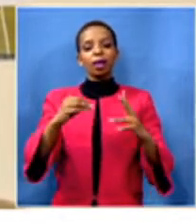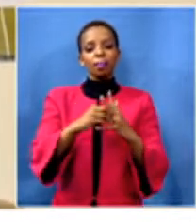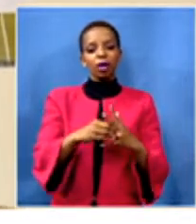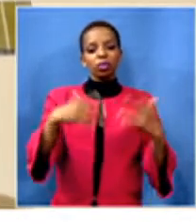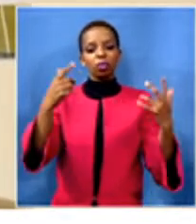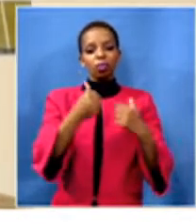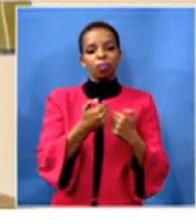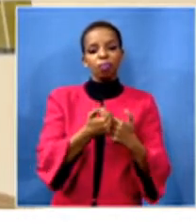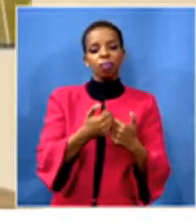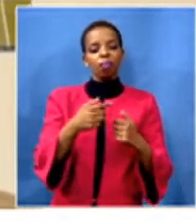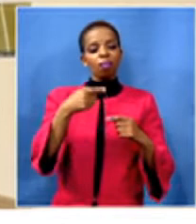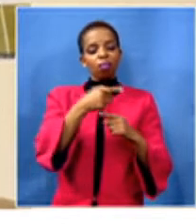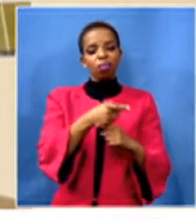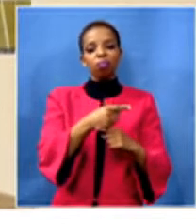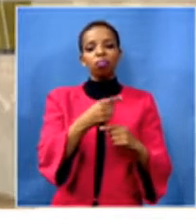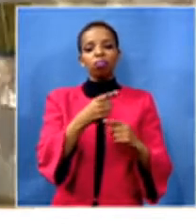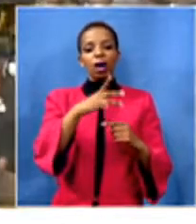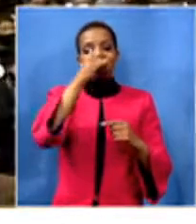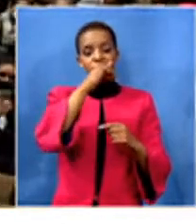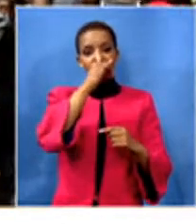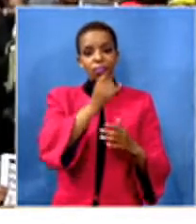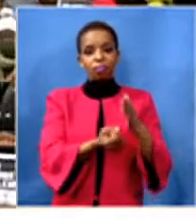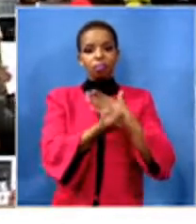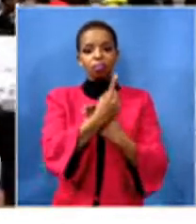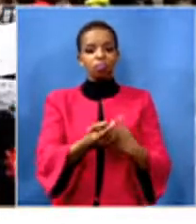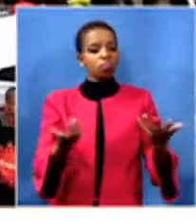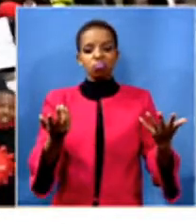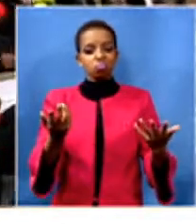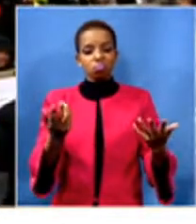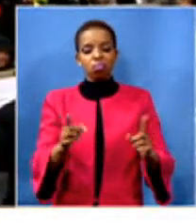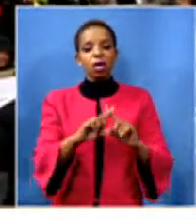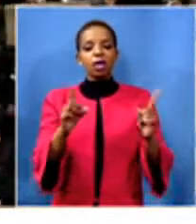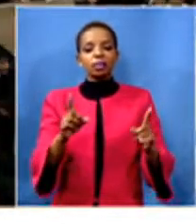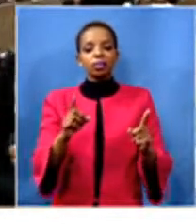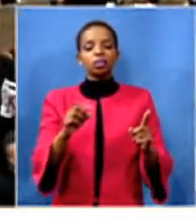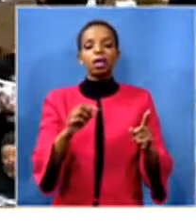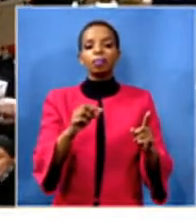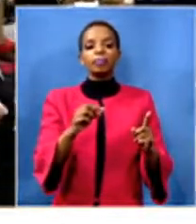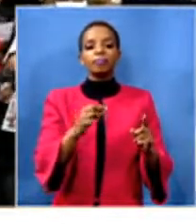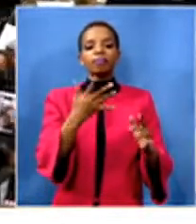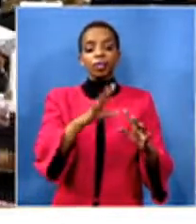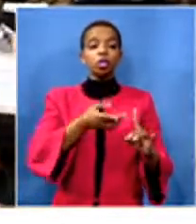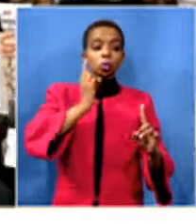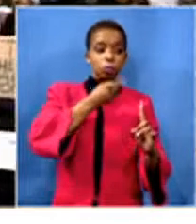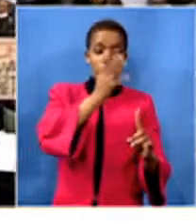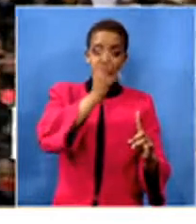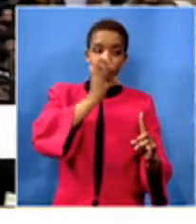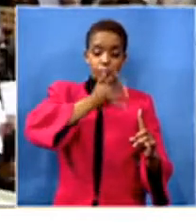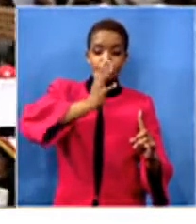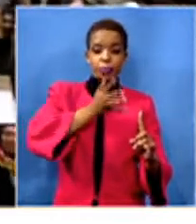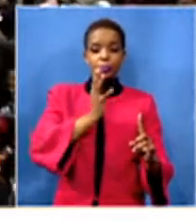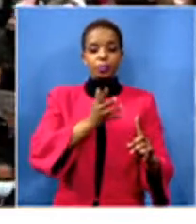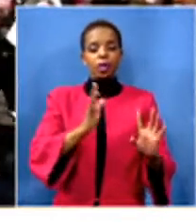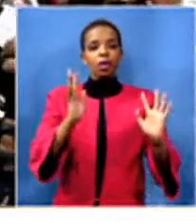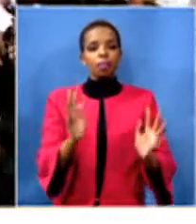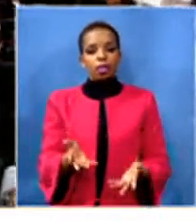is no crime yet committed, whereby it's a threat. Then the victim have to be advised to obtain an interdict, which is